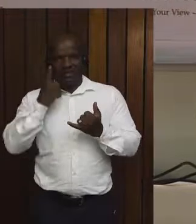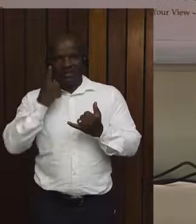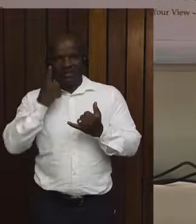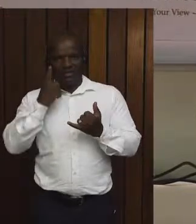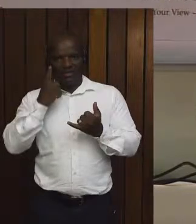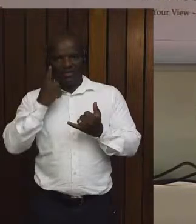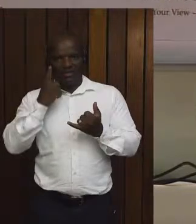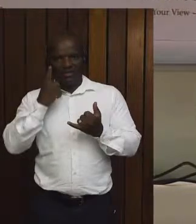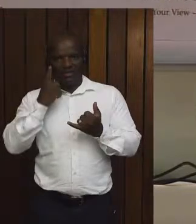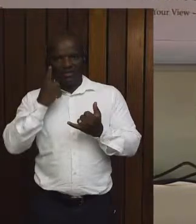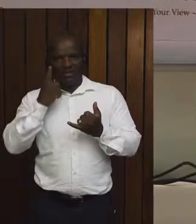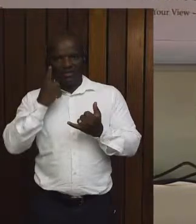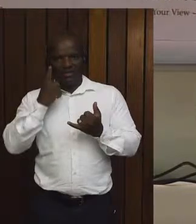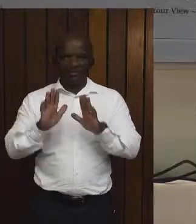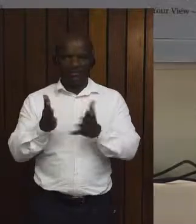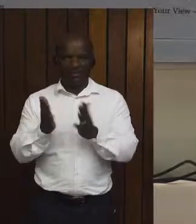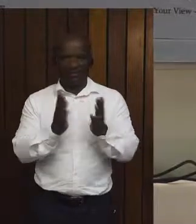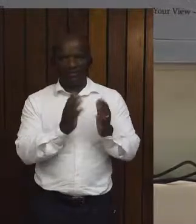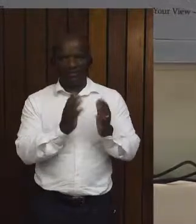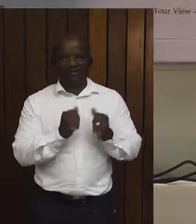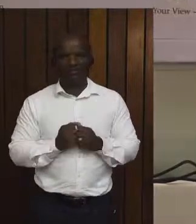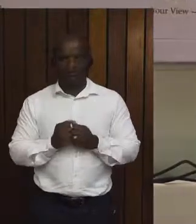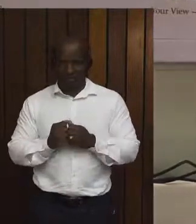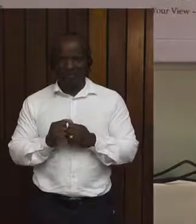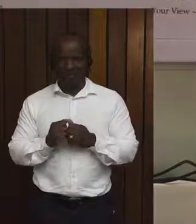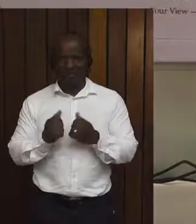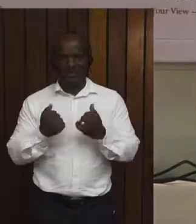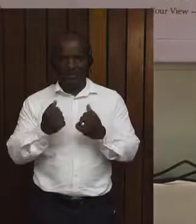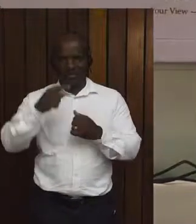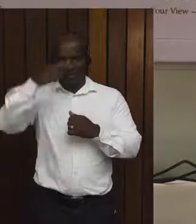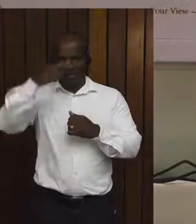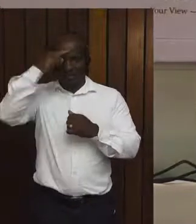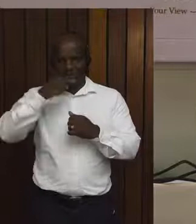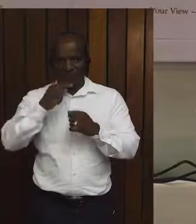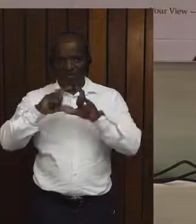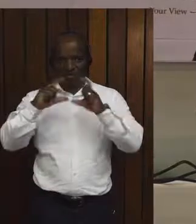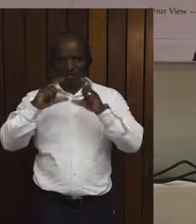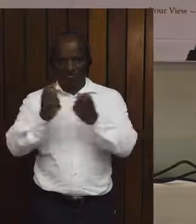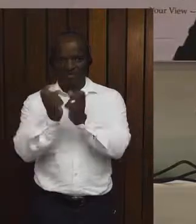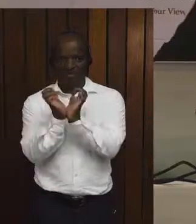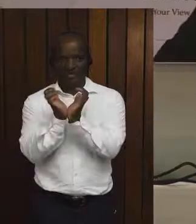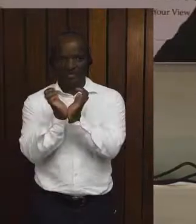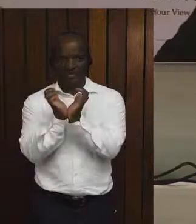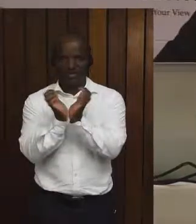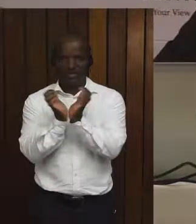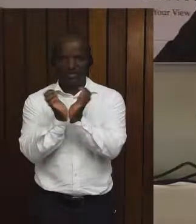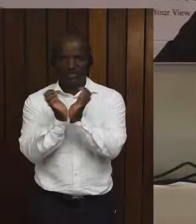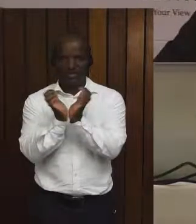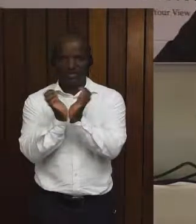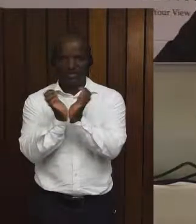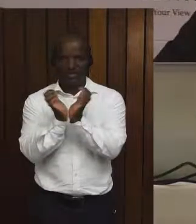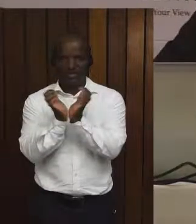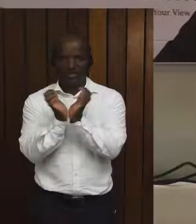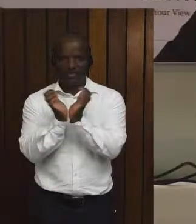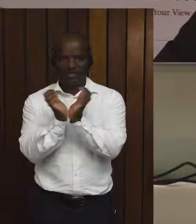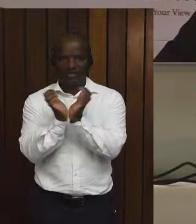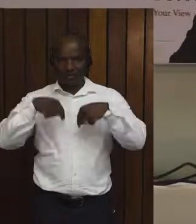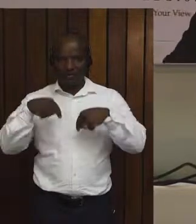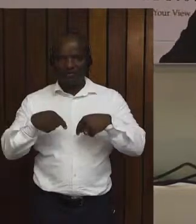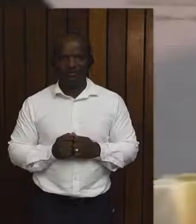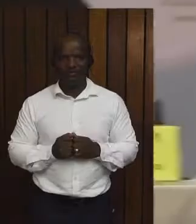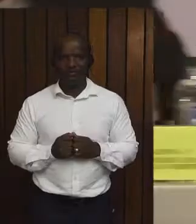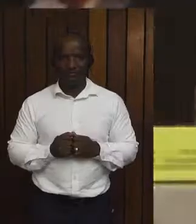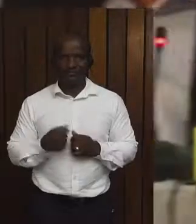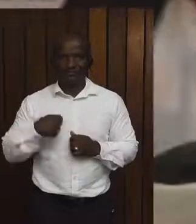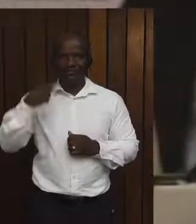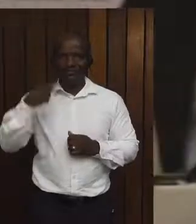with the MEC a bit later in the Portfolio Committee meeting. So members, I'm going to ask